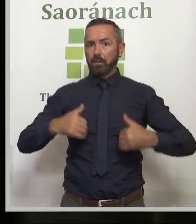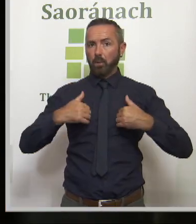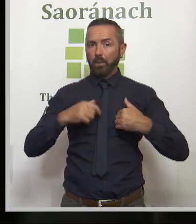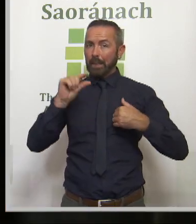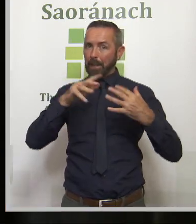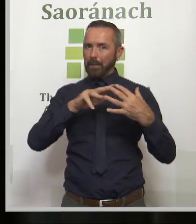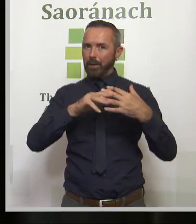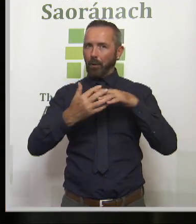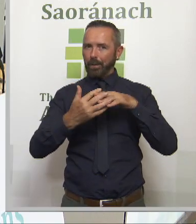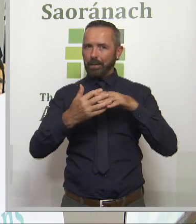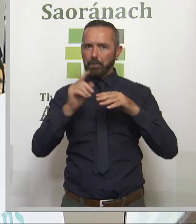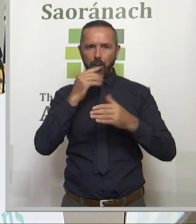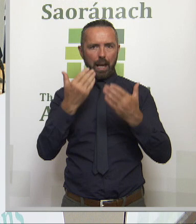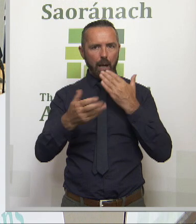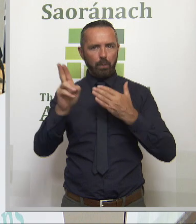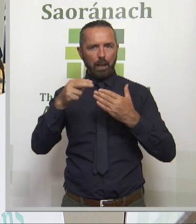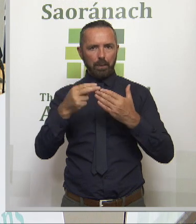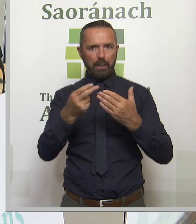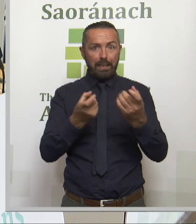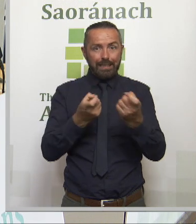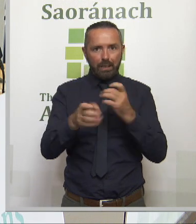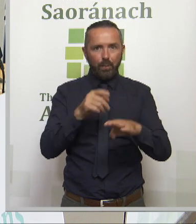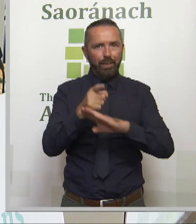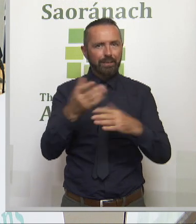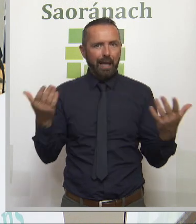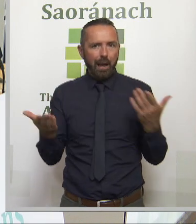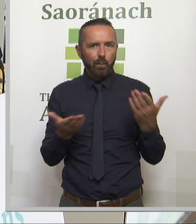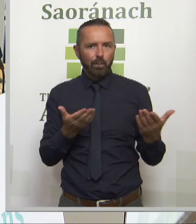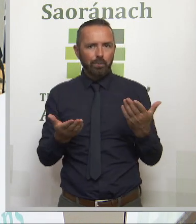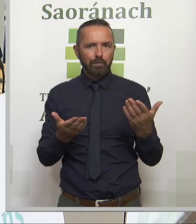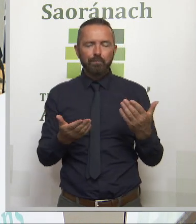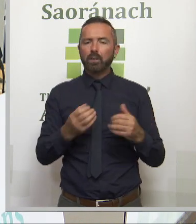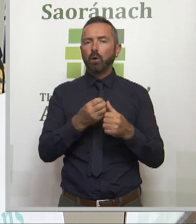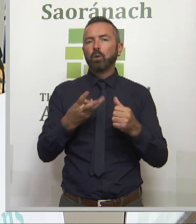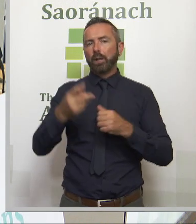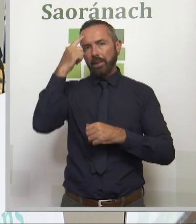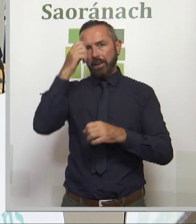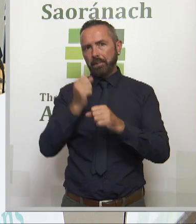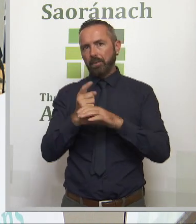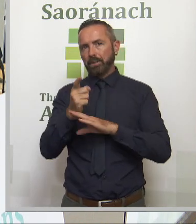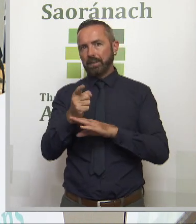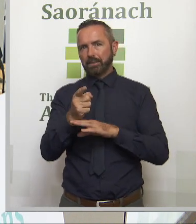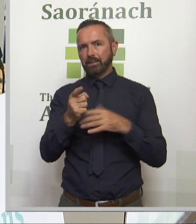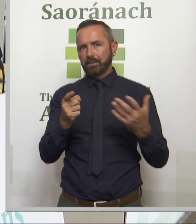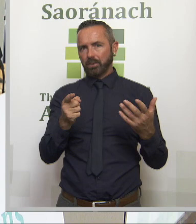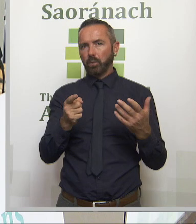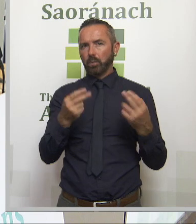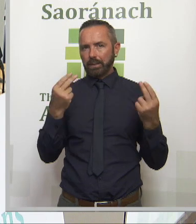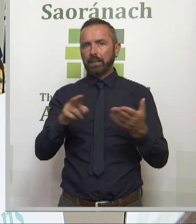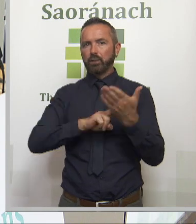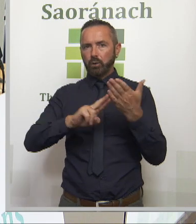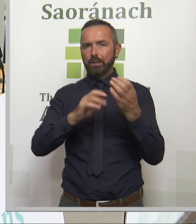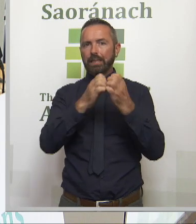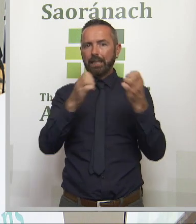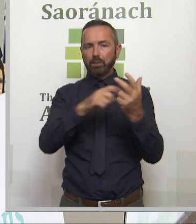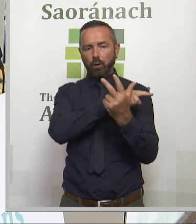And how do we eat this elephant? So there are other ways of thinking about biodiversity and biodiversity loss, but we're going to use each of